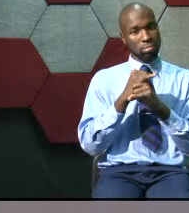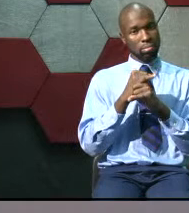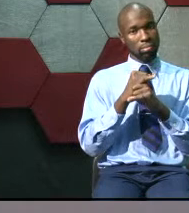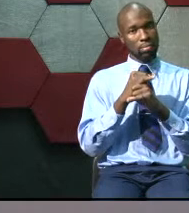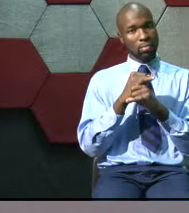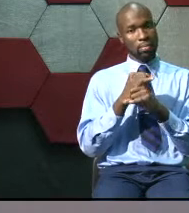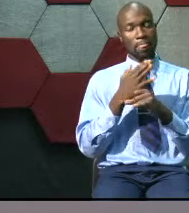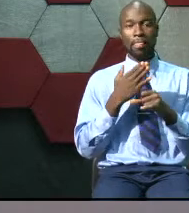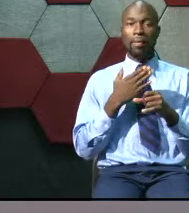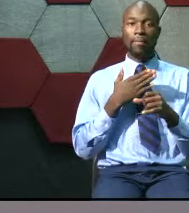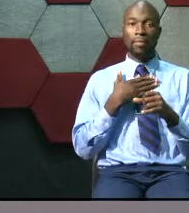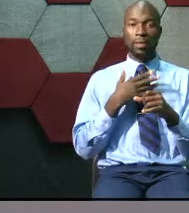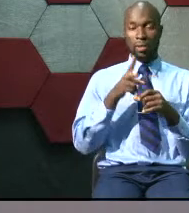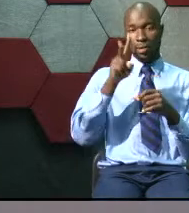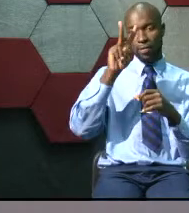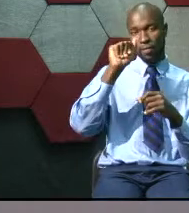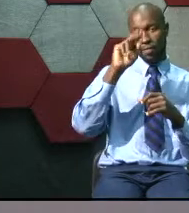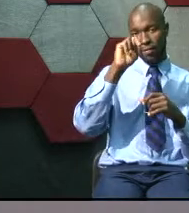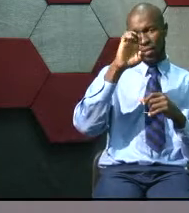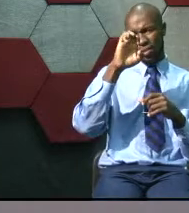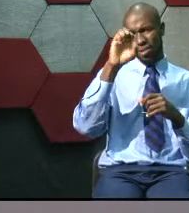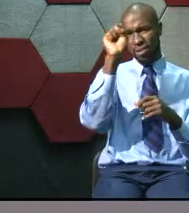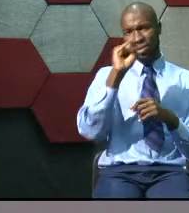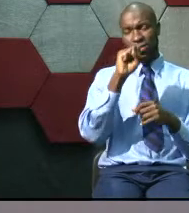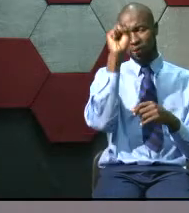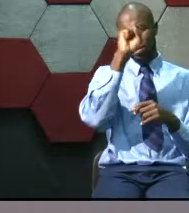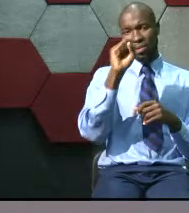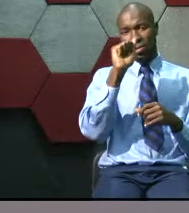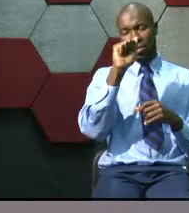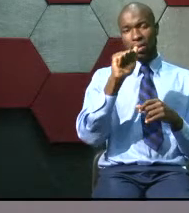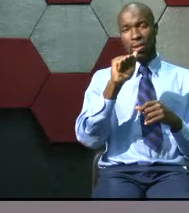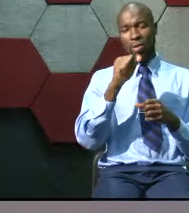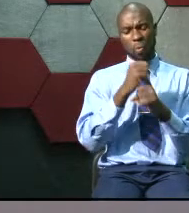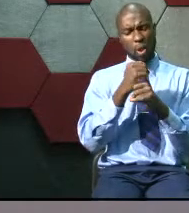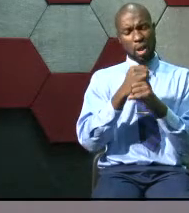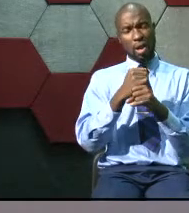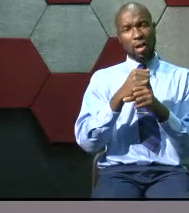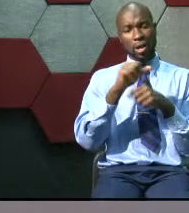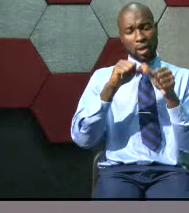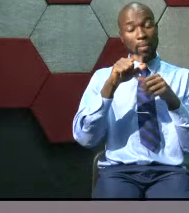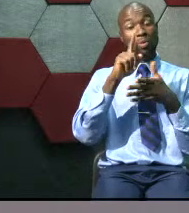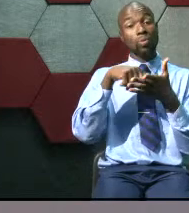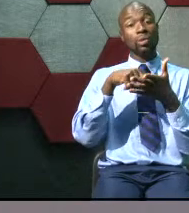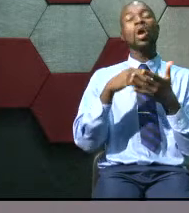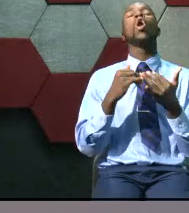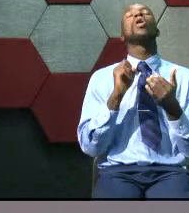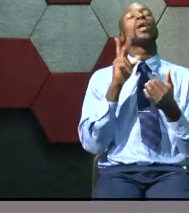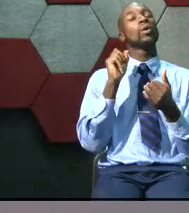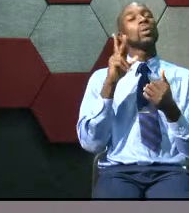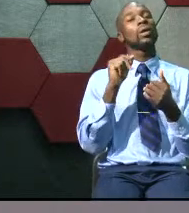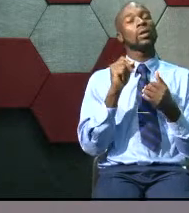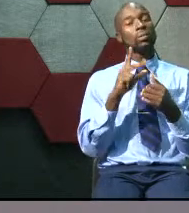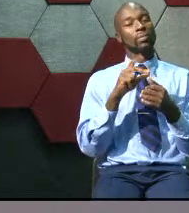Mind blown. Vanessa, what was their project about? So their project is about